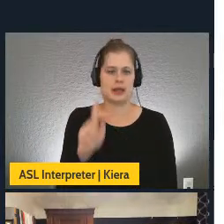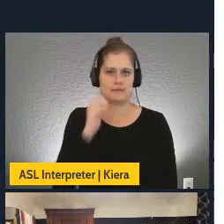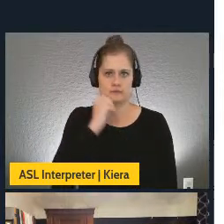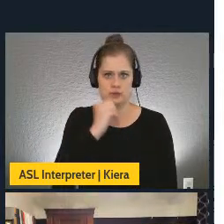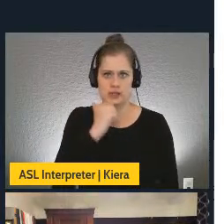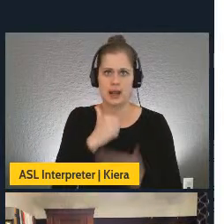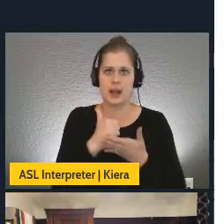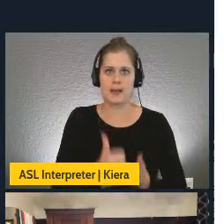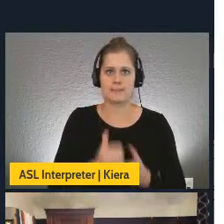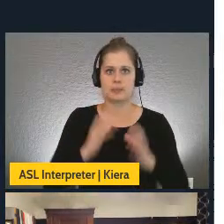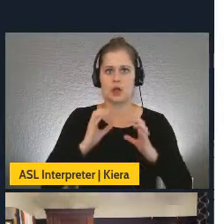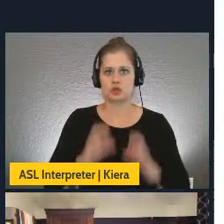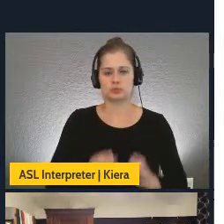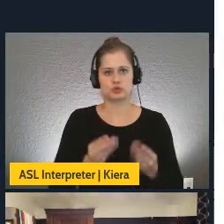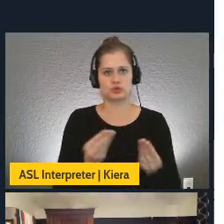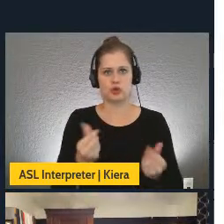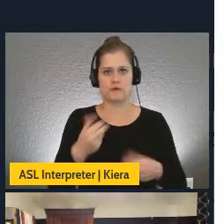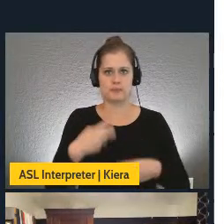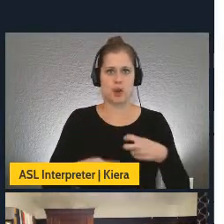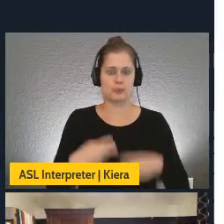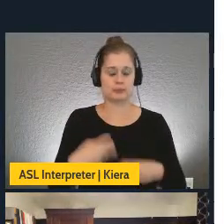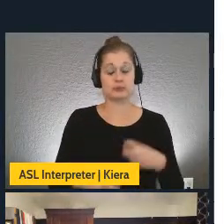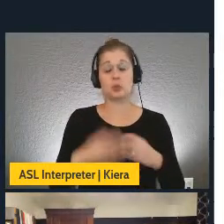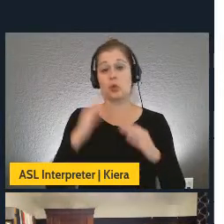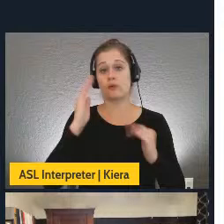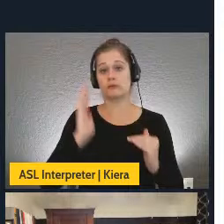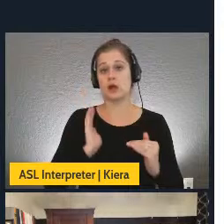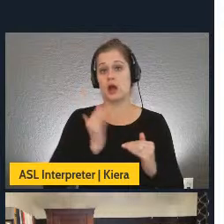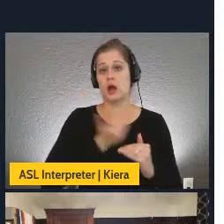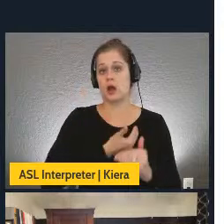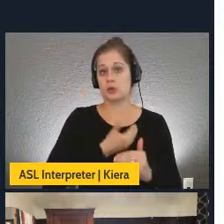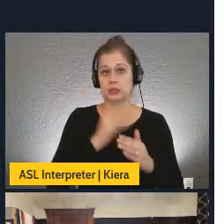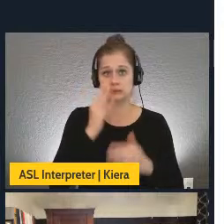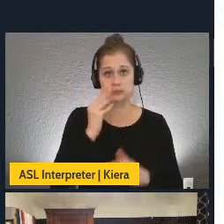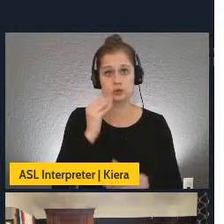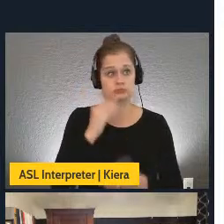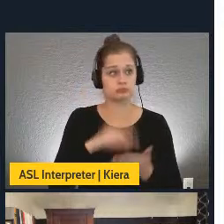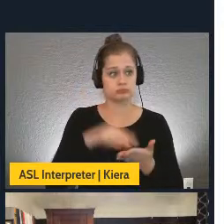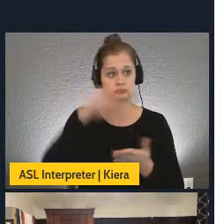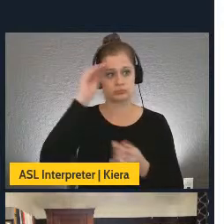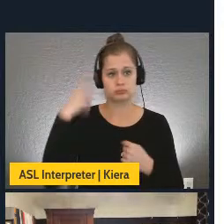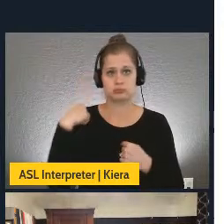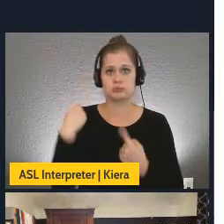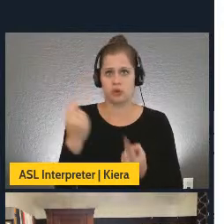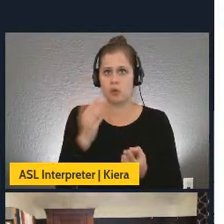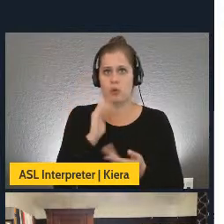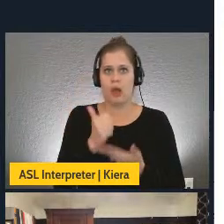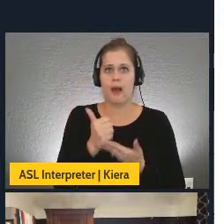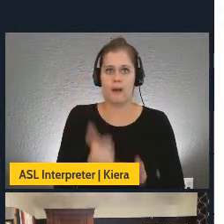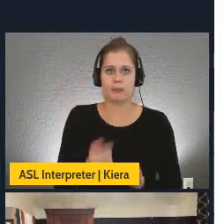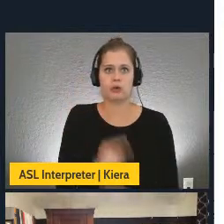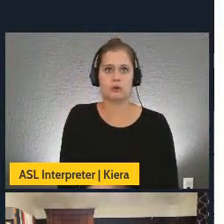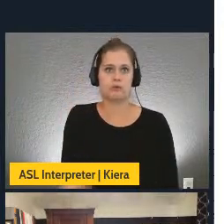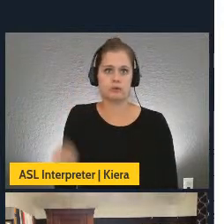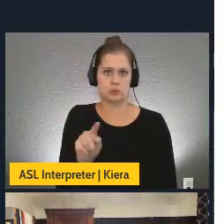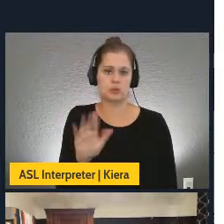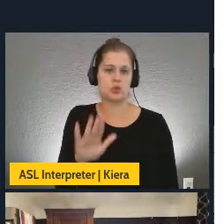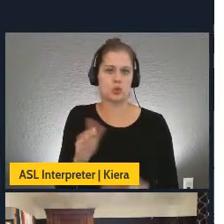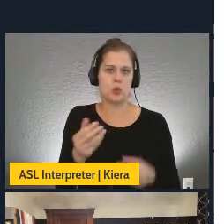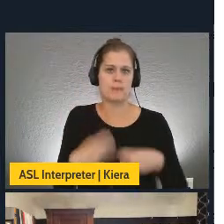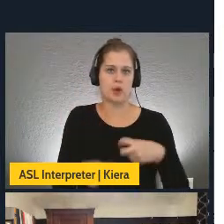So hopefully our experiences and some of the things we've learned can help you and some of the problems that you're solving for